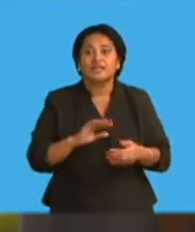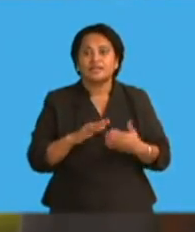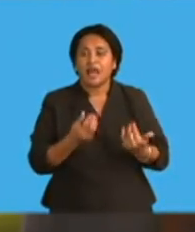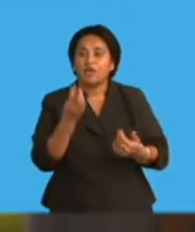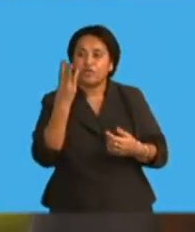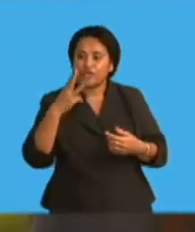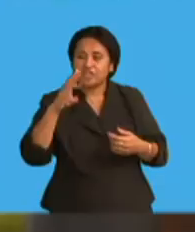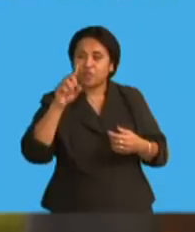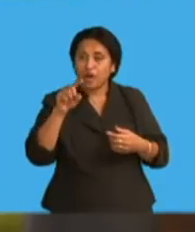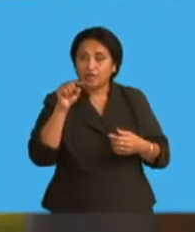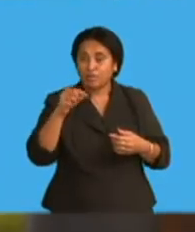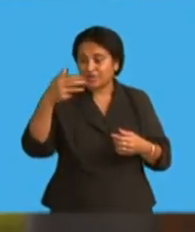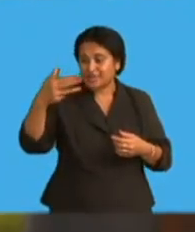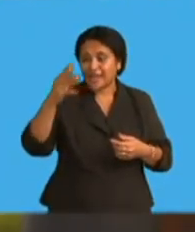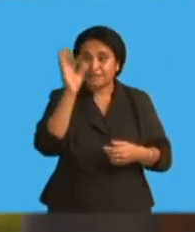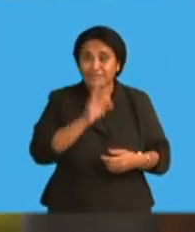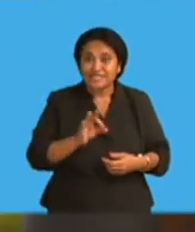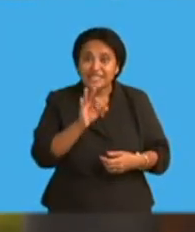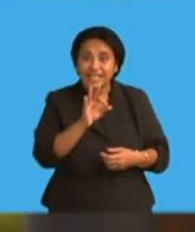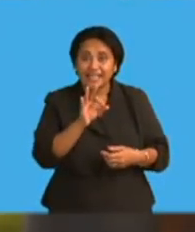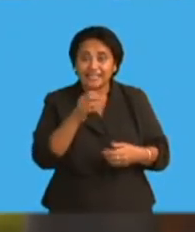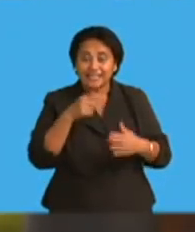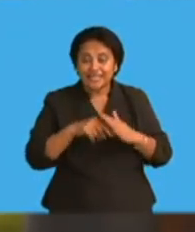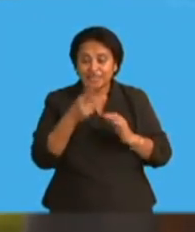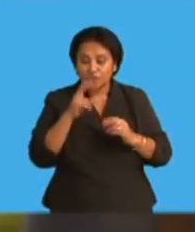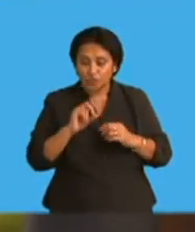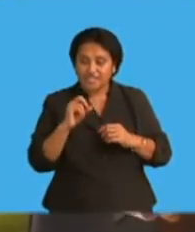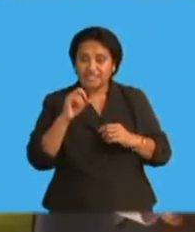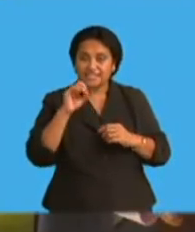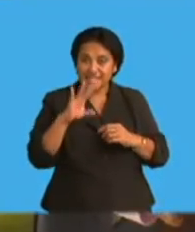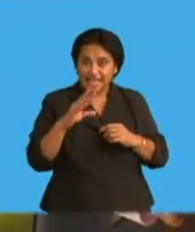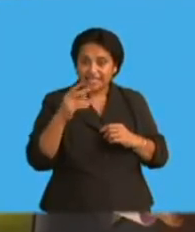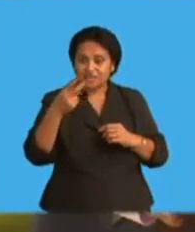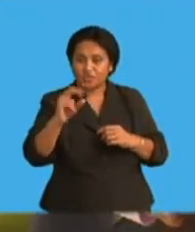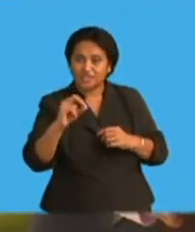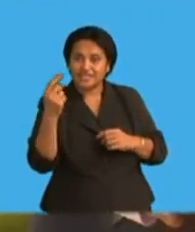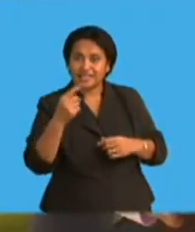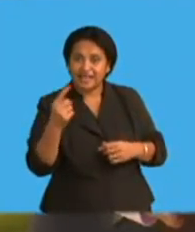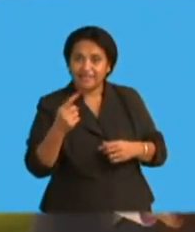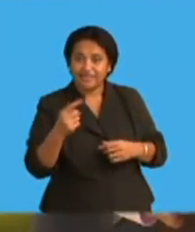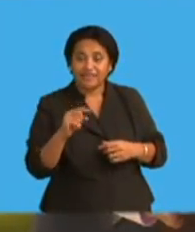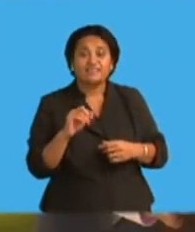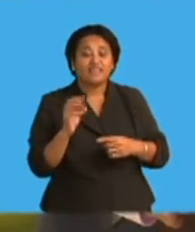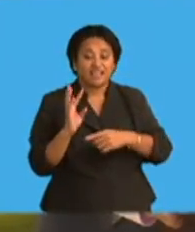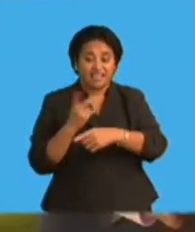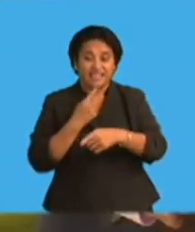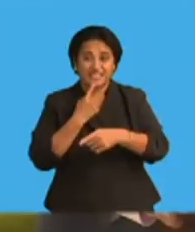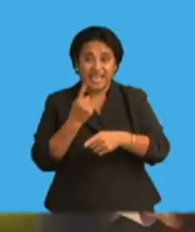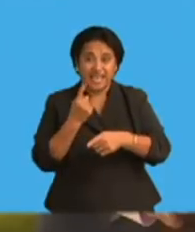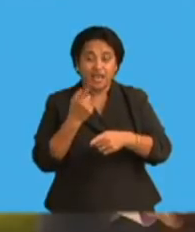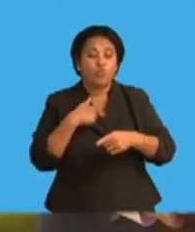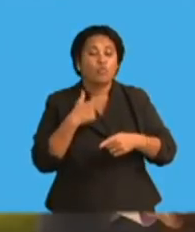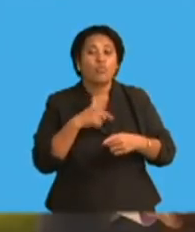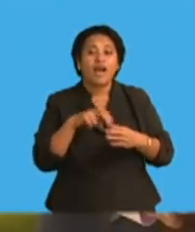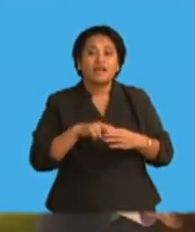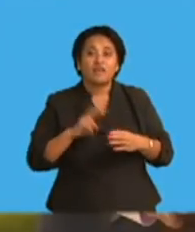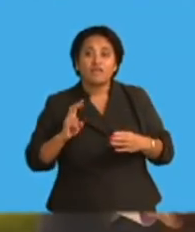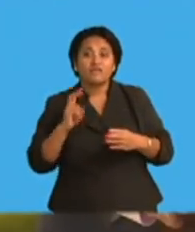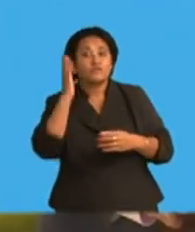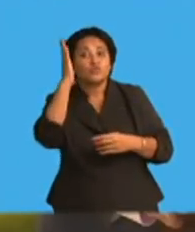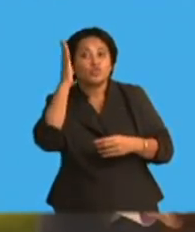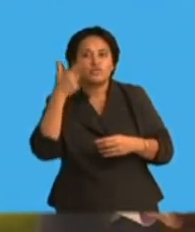31.9% of the people who dropped out of school in 2010 and 2011 said that they are dropping out because of cost of going to school.